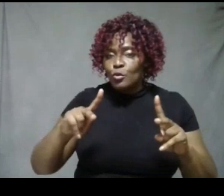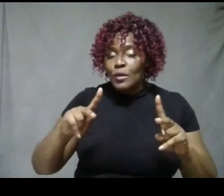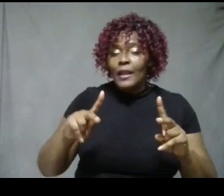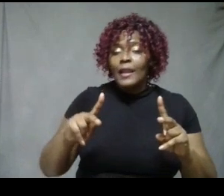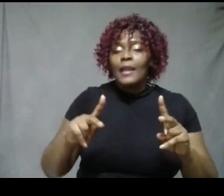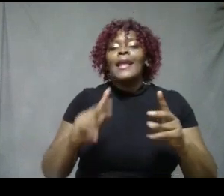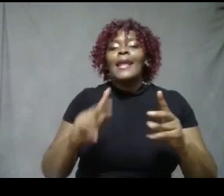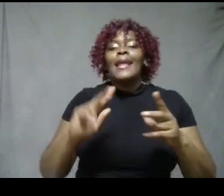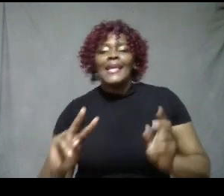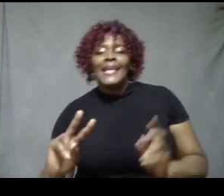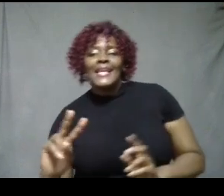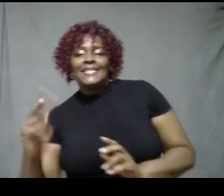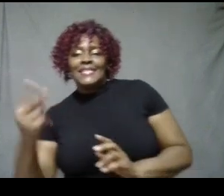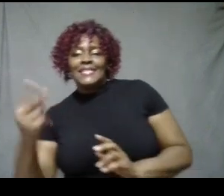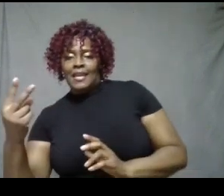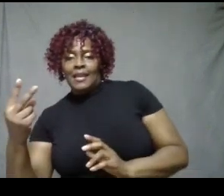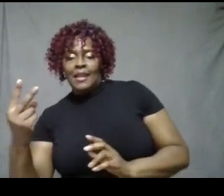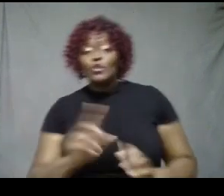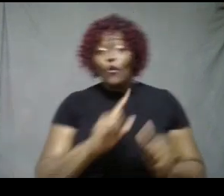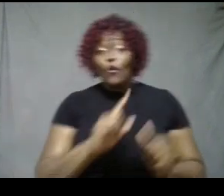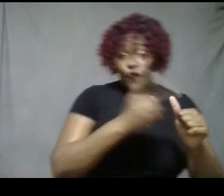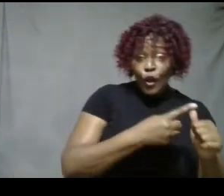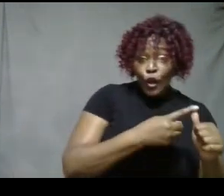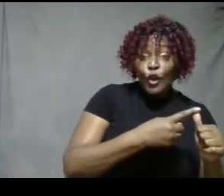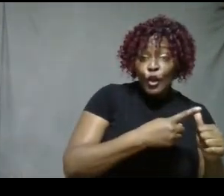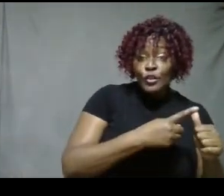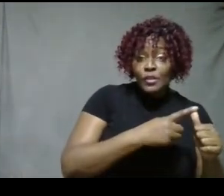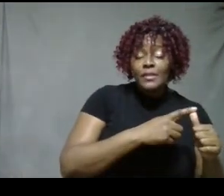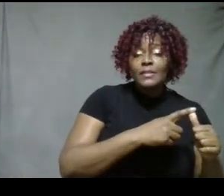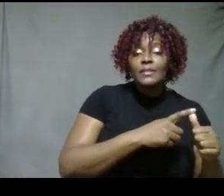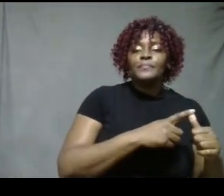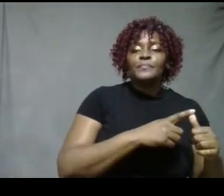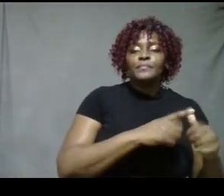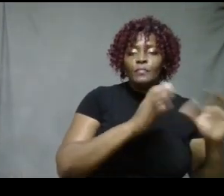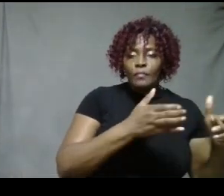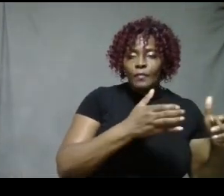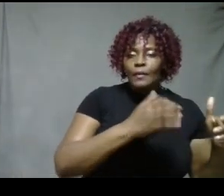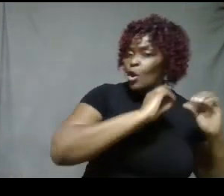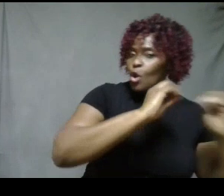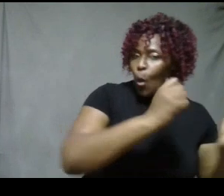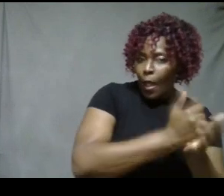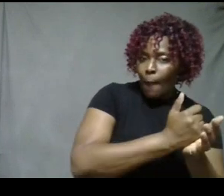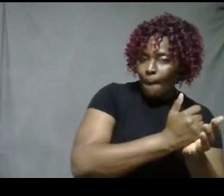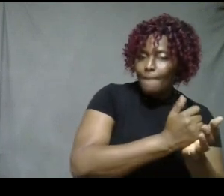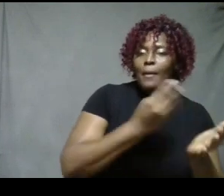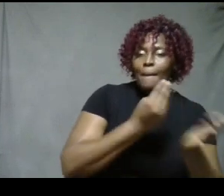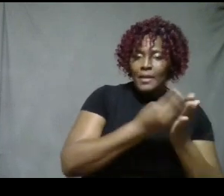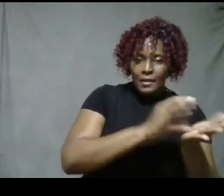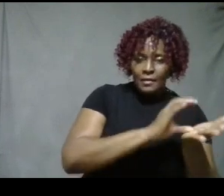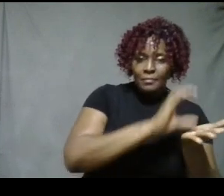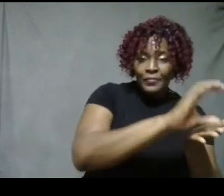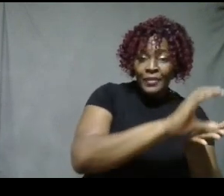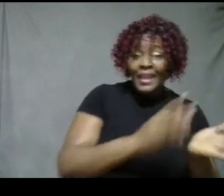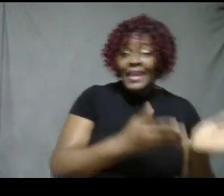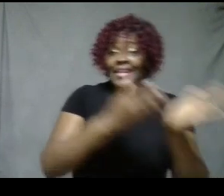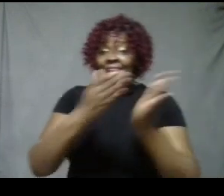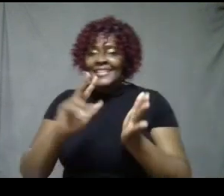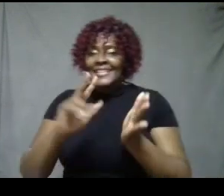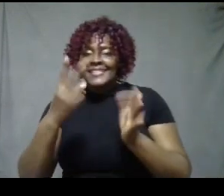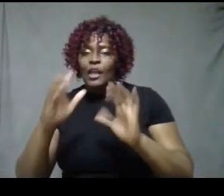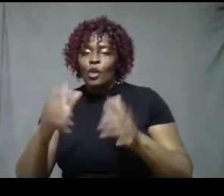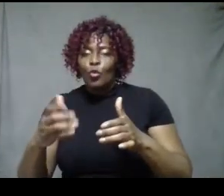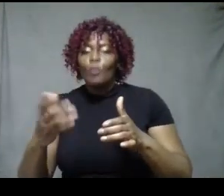we've done that round and still we have money, and then we'll open it up to a broader